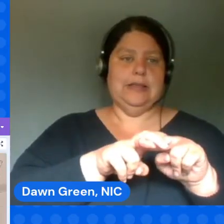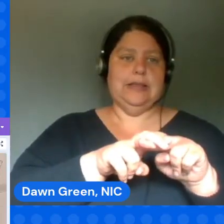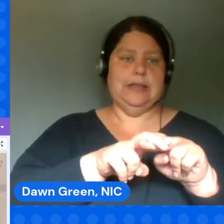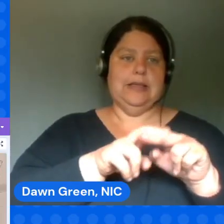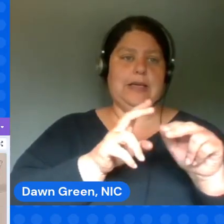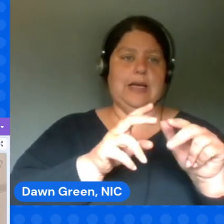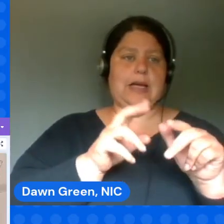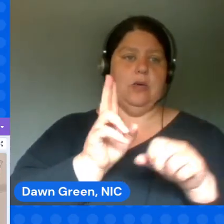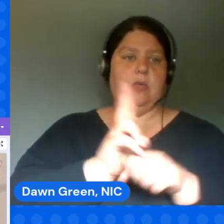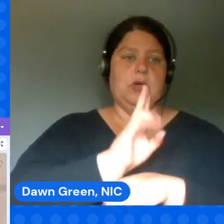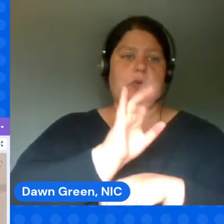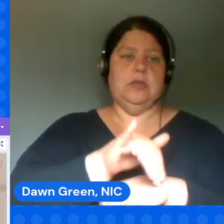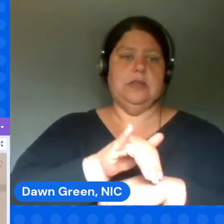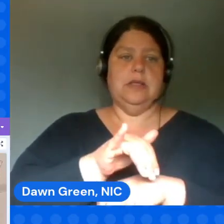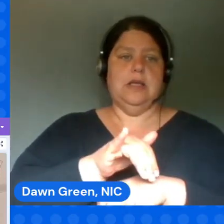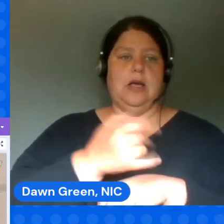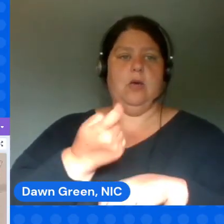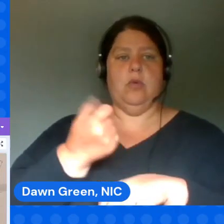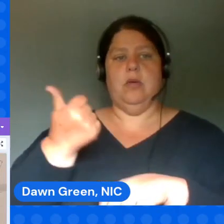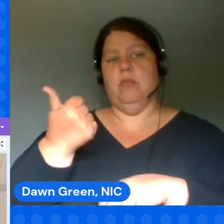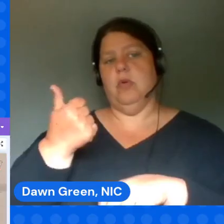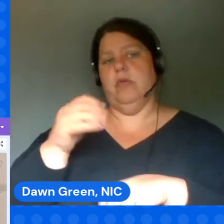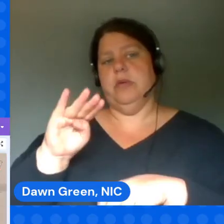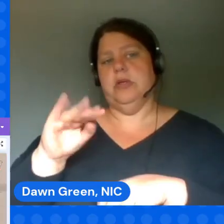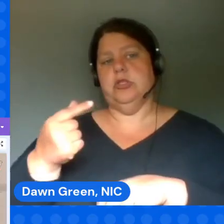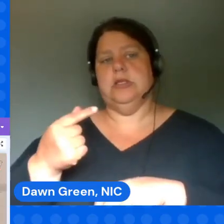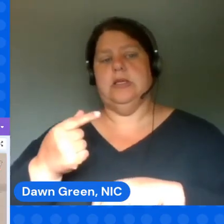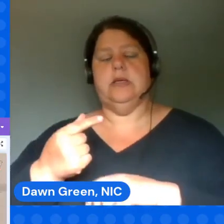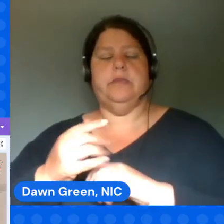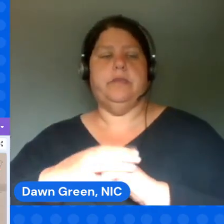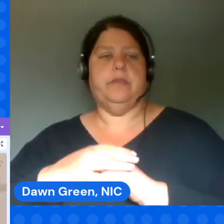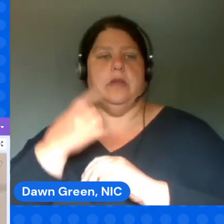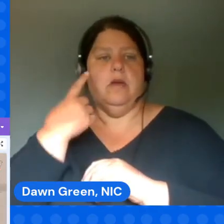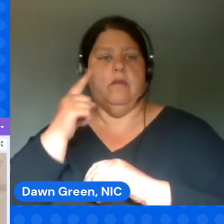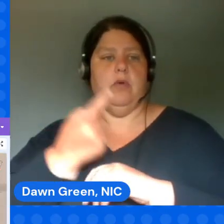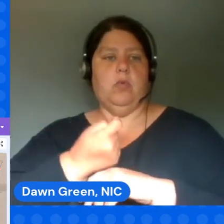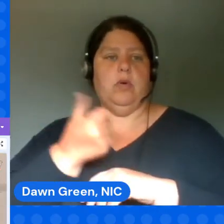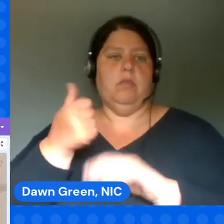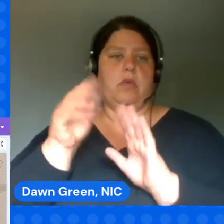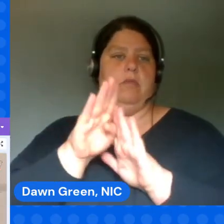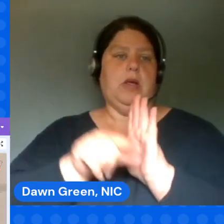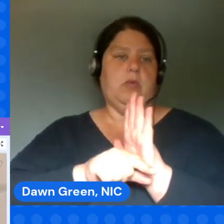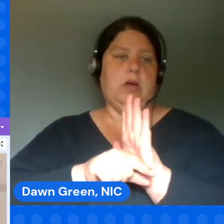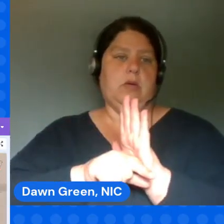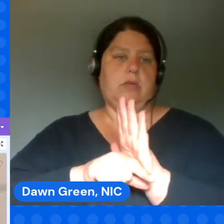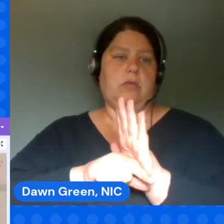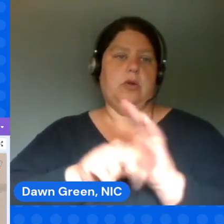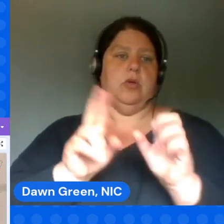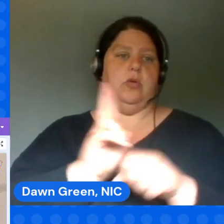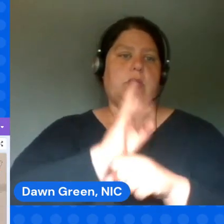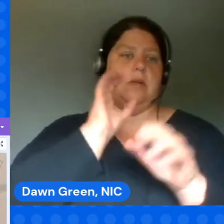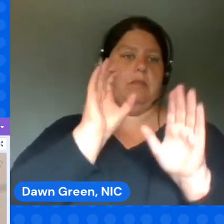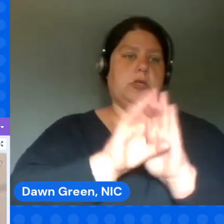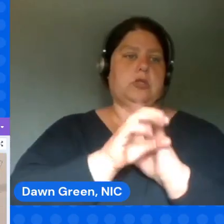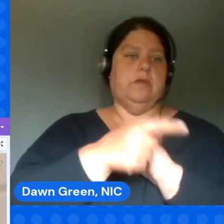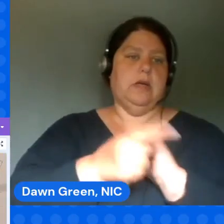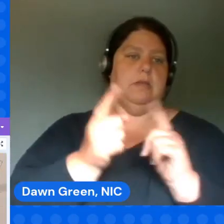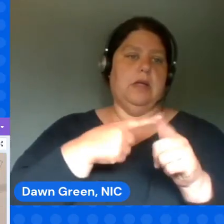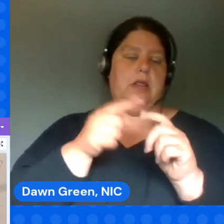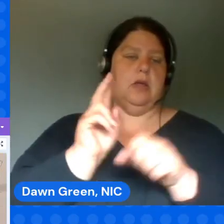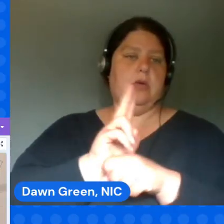use remove.bg to remove the background from. We took the picture of him, and then we used